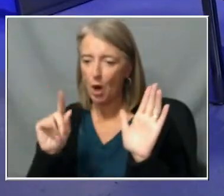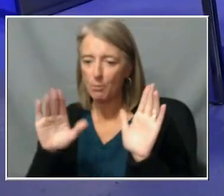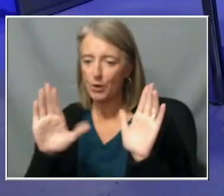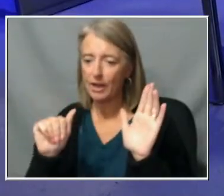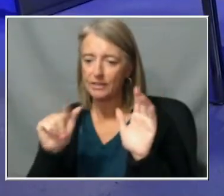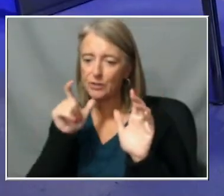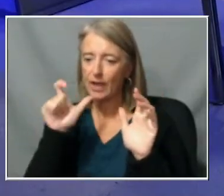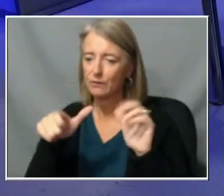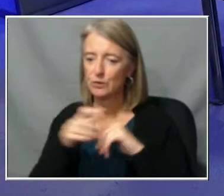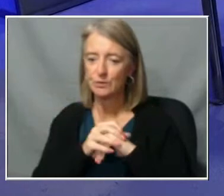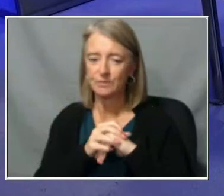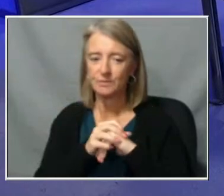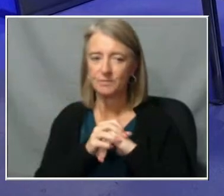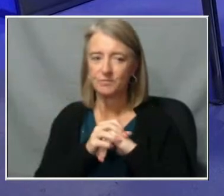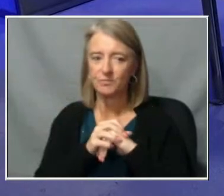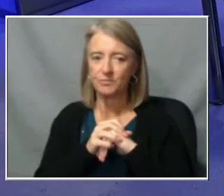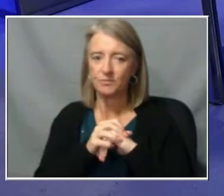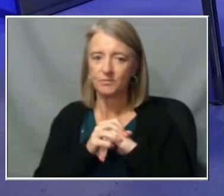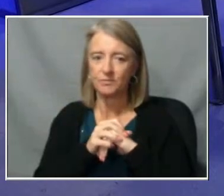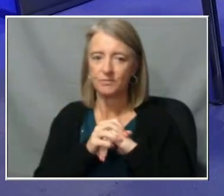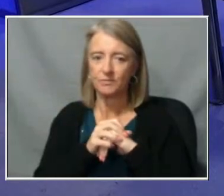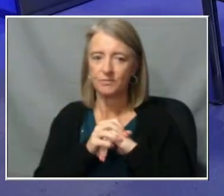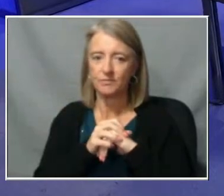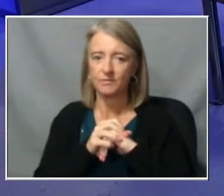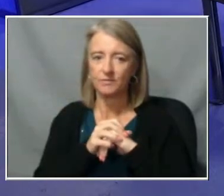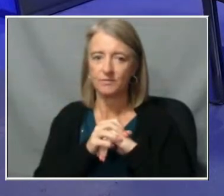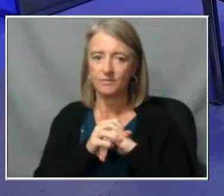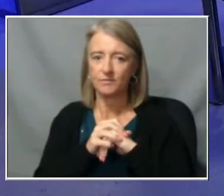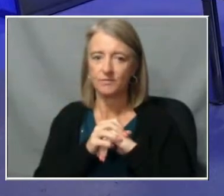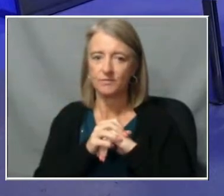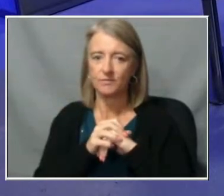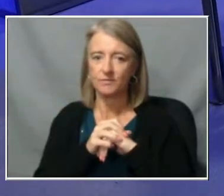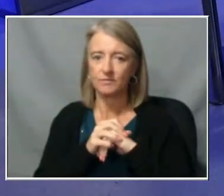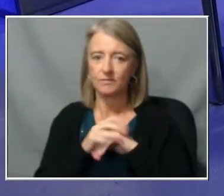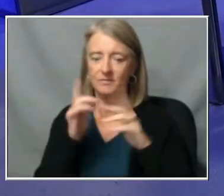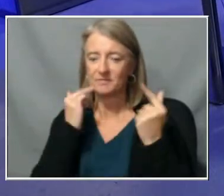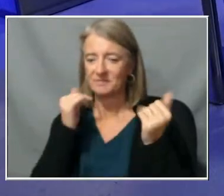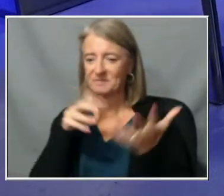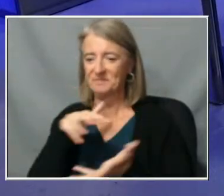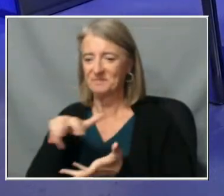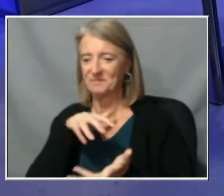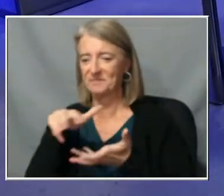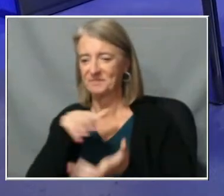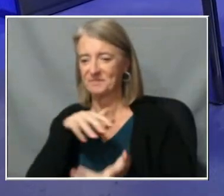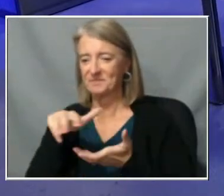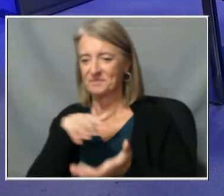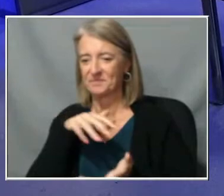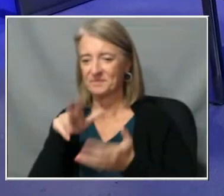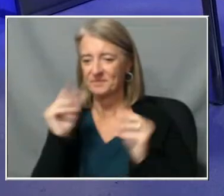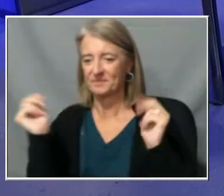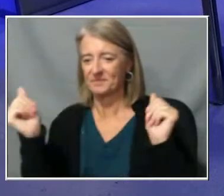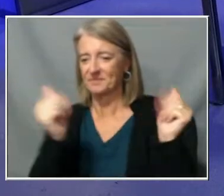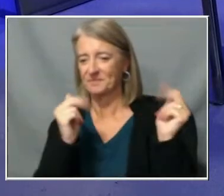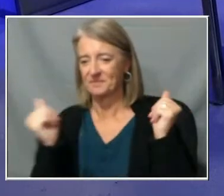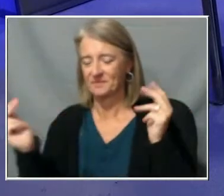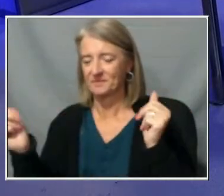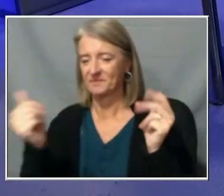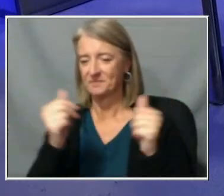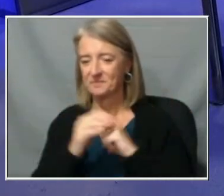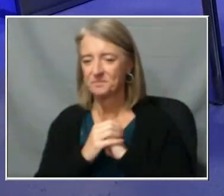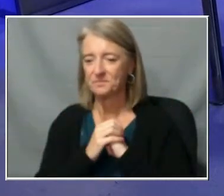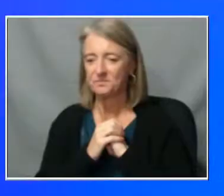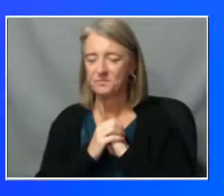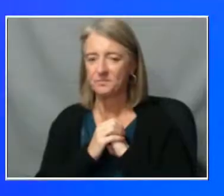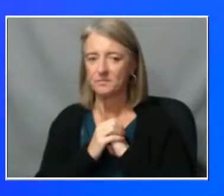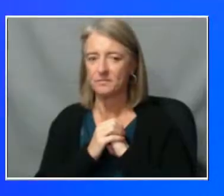comment. He's not allowed to speak. He is exempt from this question. Don't even think about it.